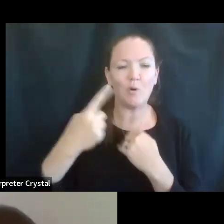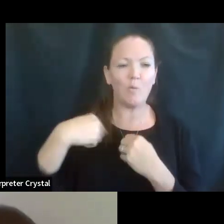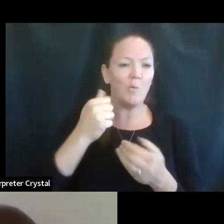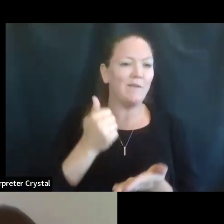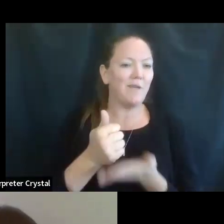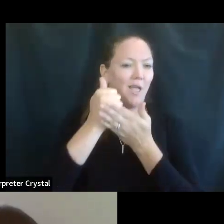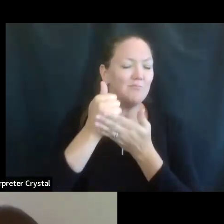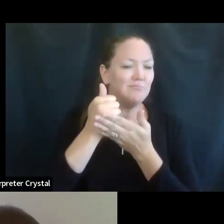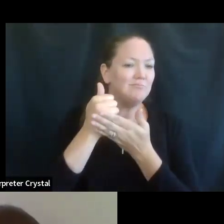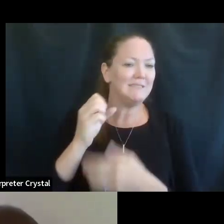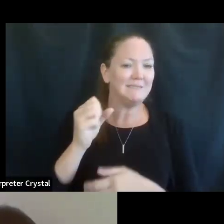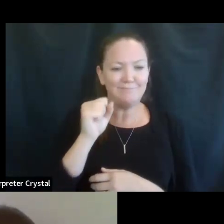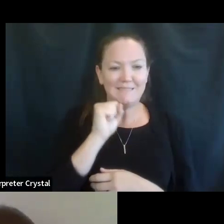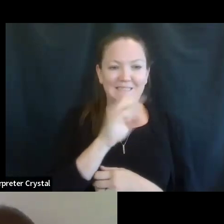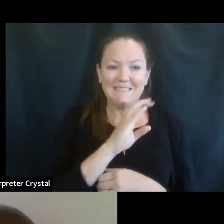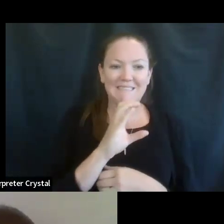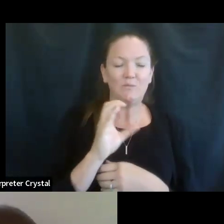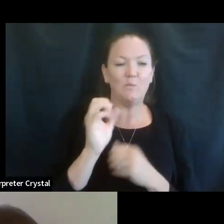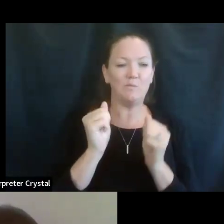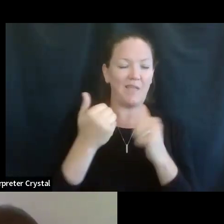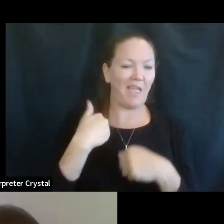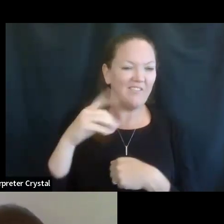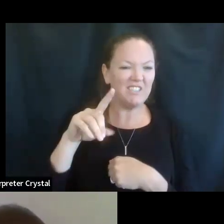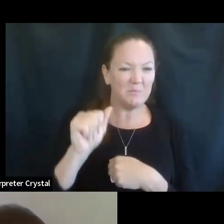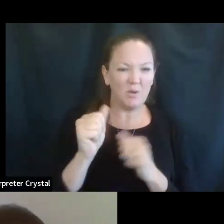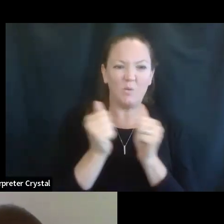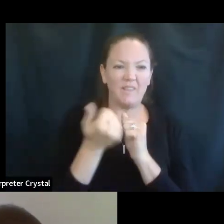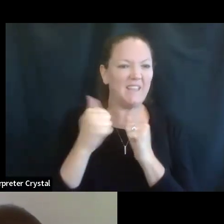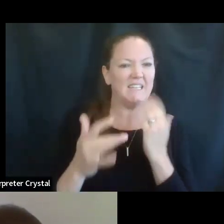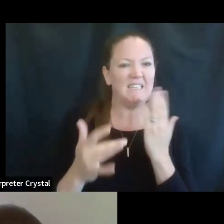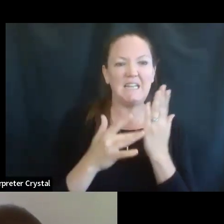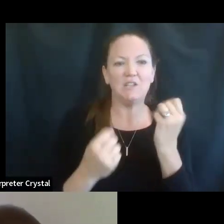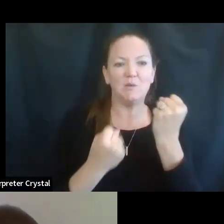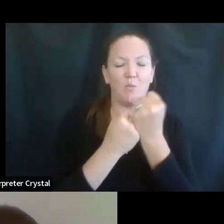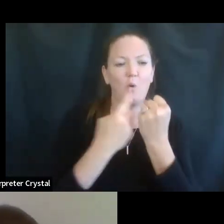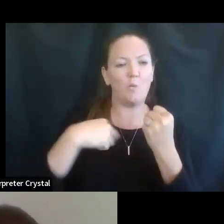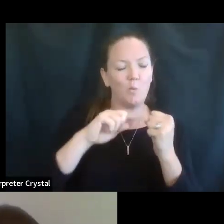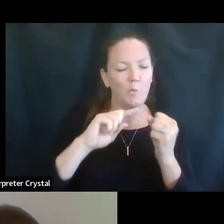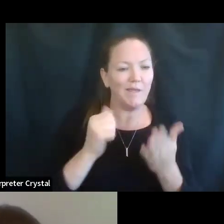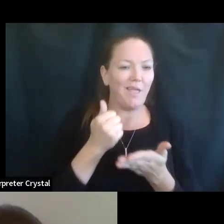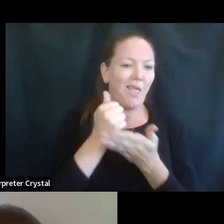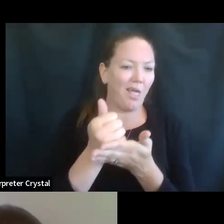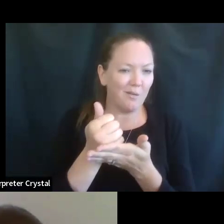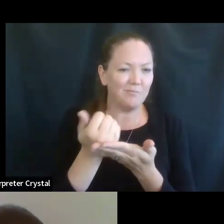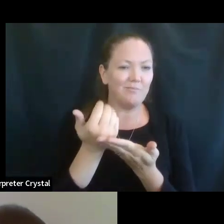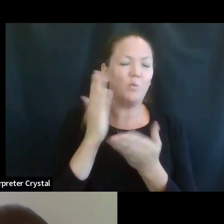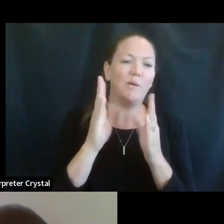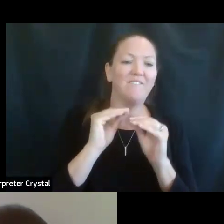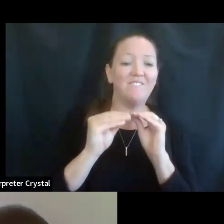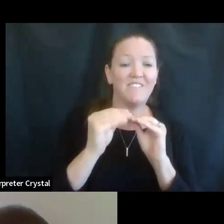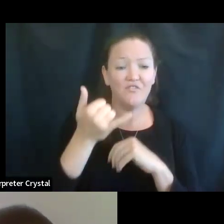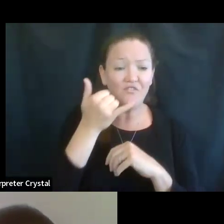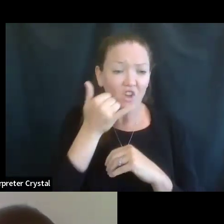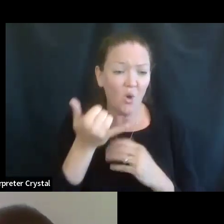with disability with any kind of tech support they need. We help them we'll fix their phones. Sometimes they